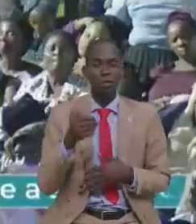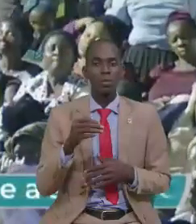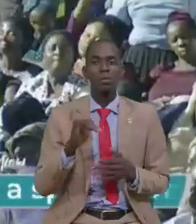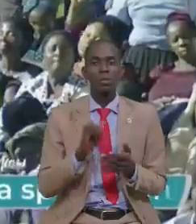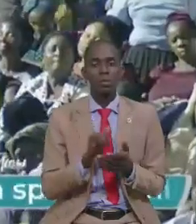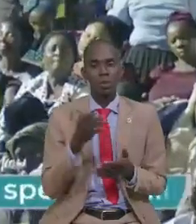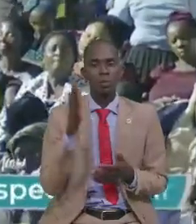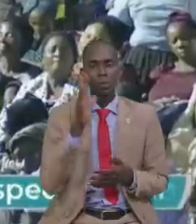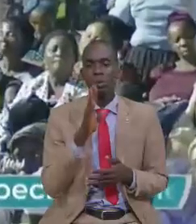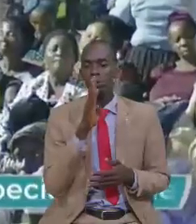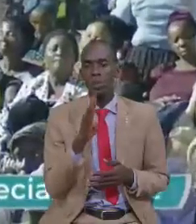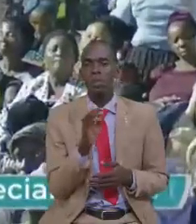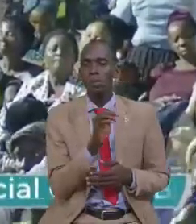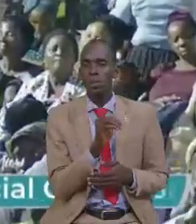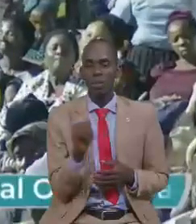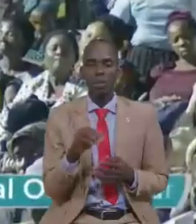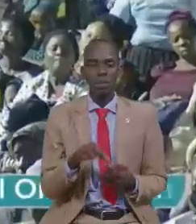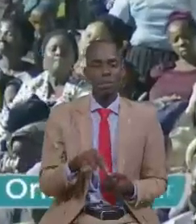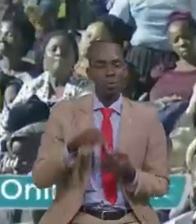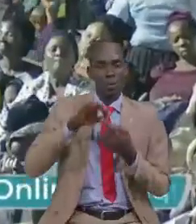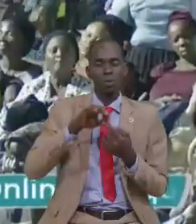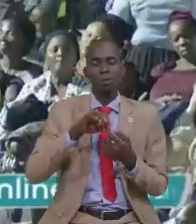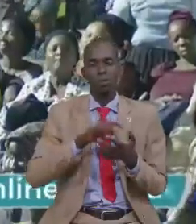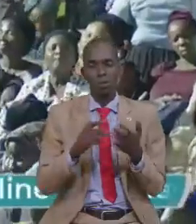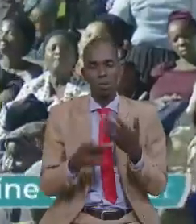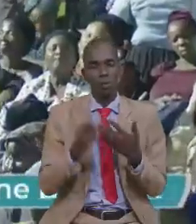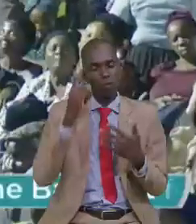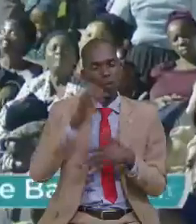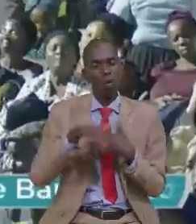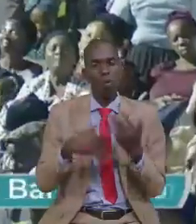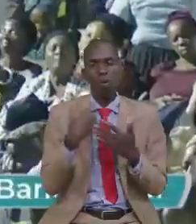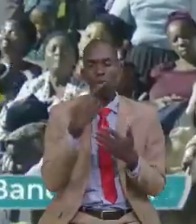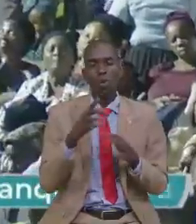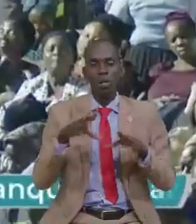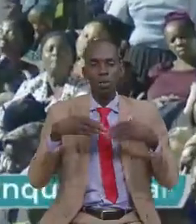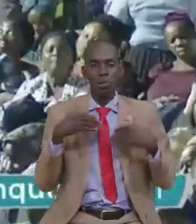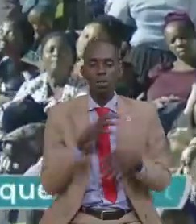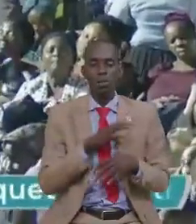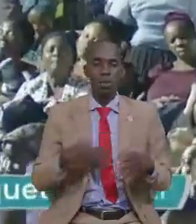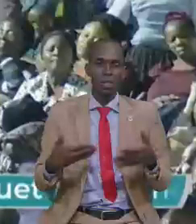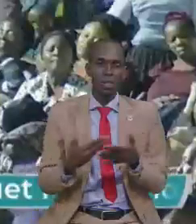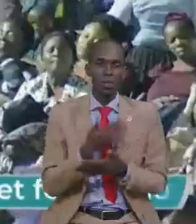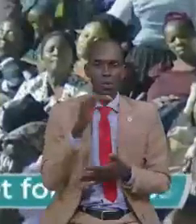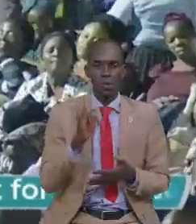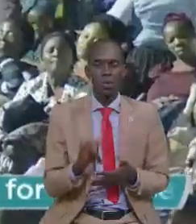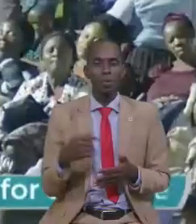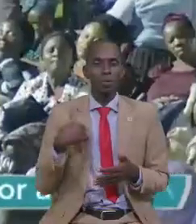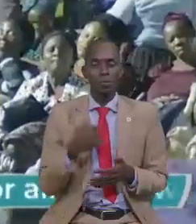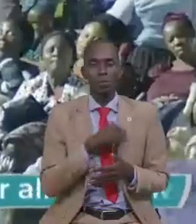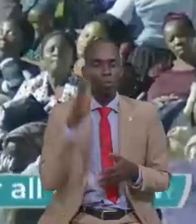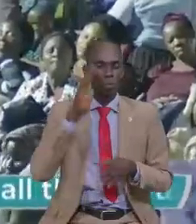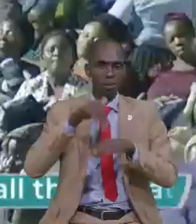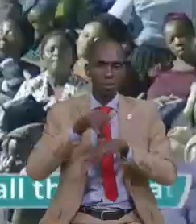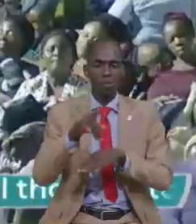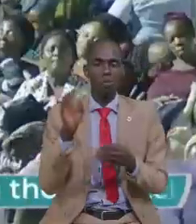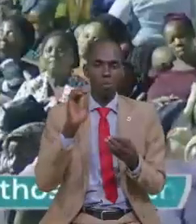more details about this will be sent to you. Our pastor will be delighted to have you join this special